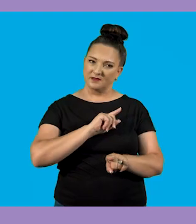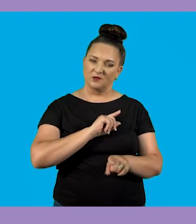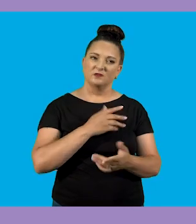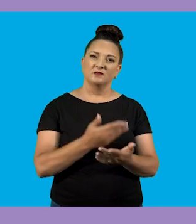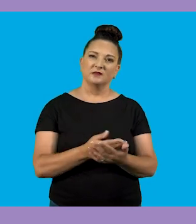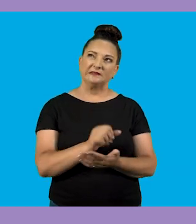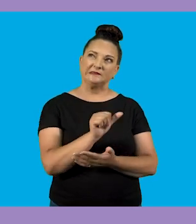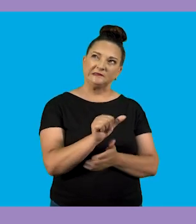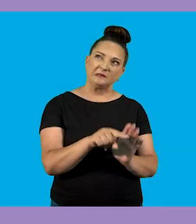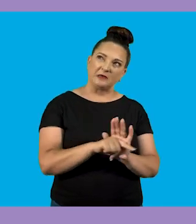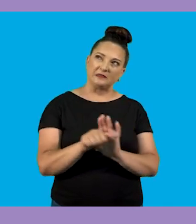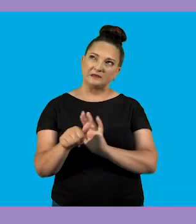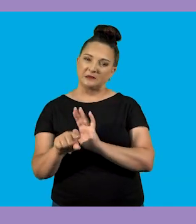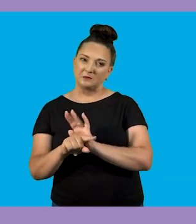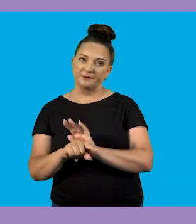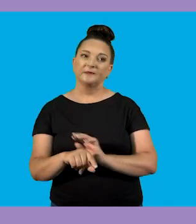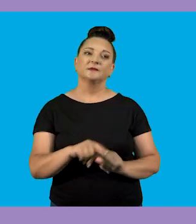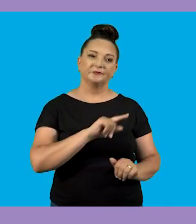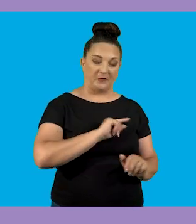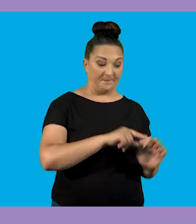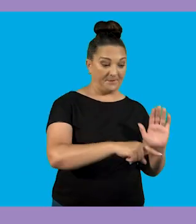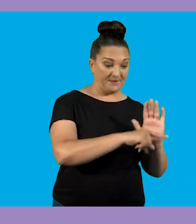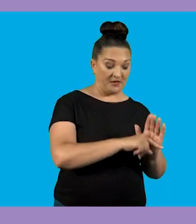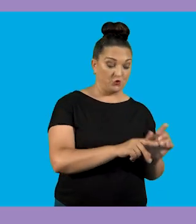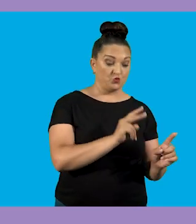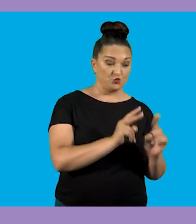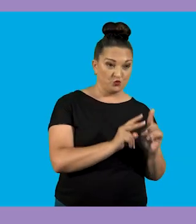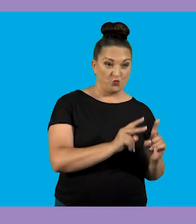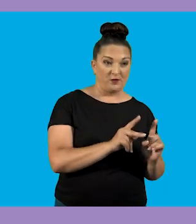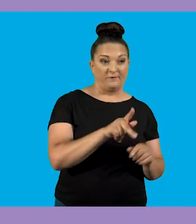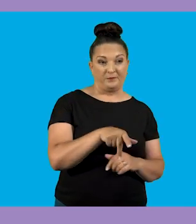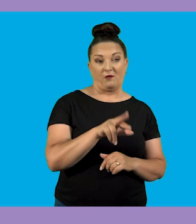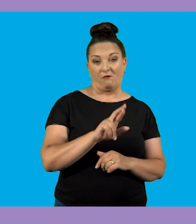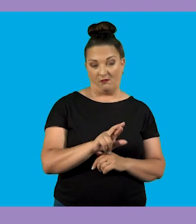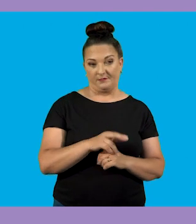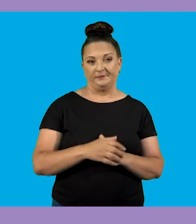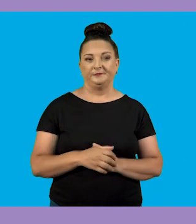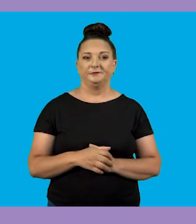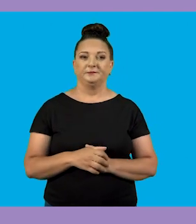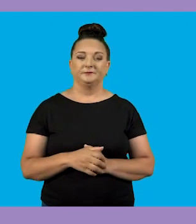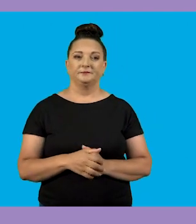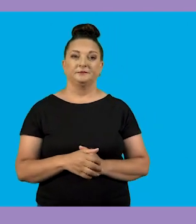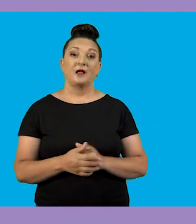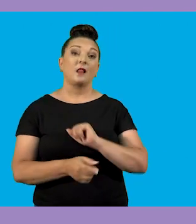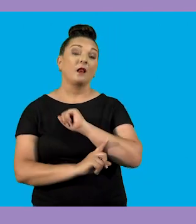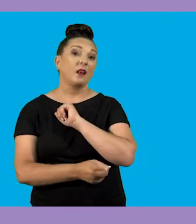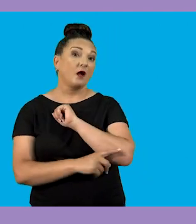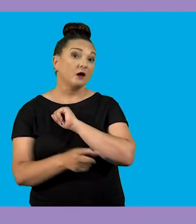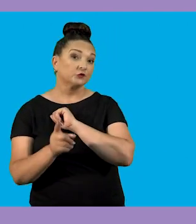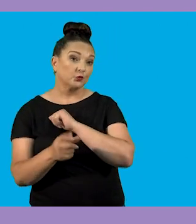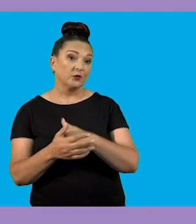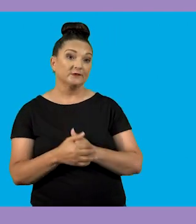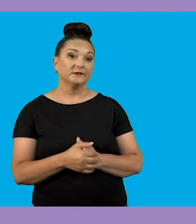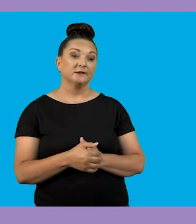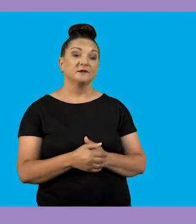is a minus 6 minus 6. That gives us a minus 12pr. And